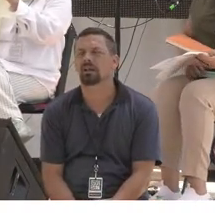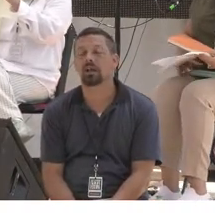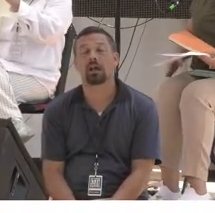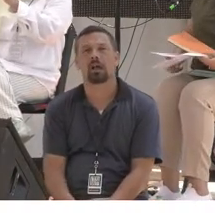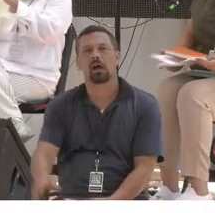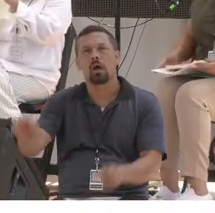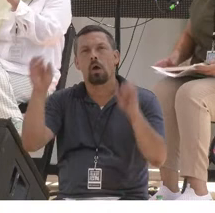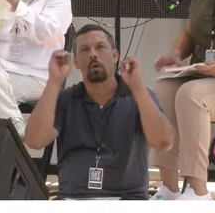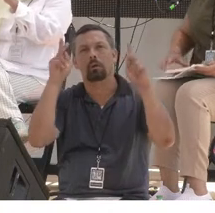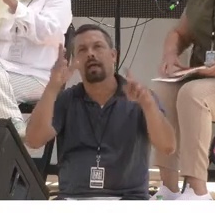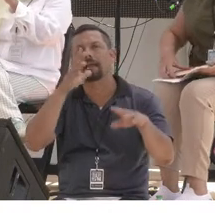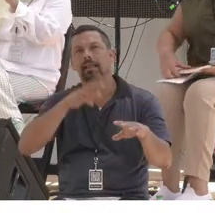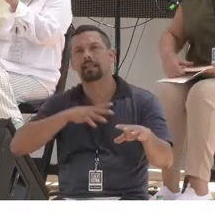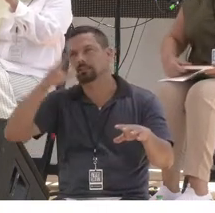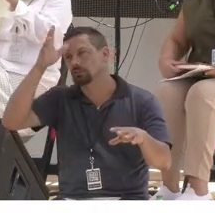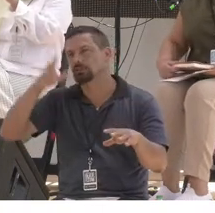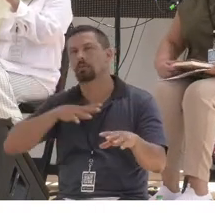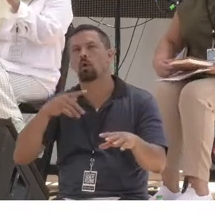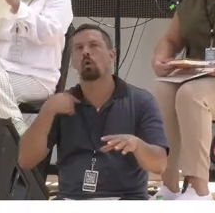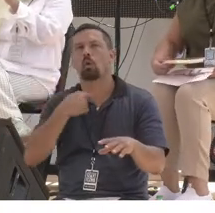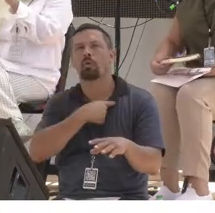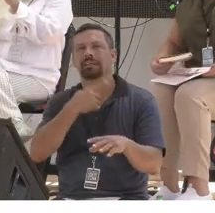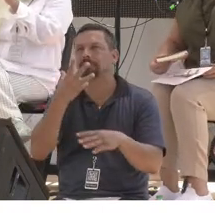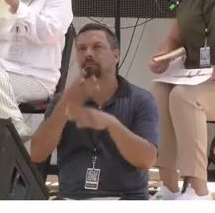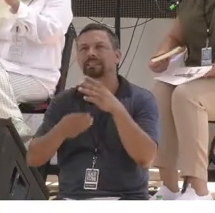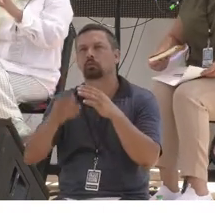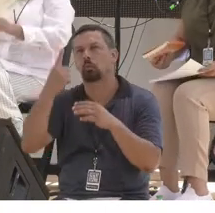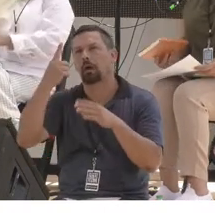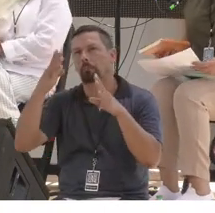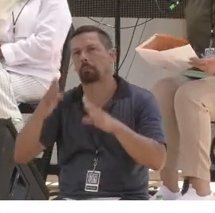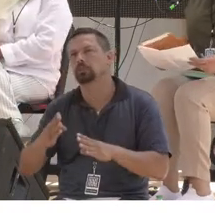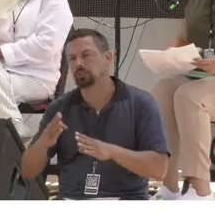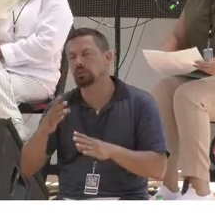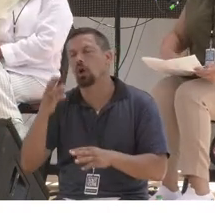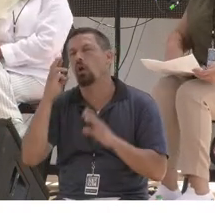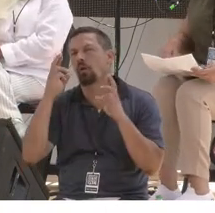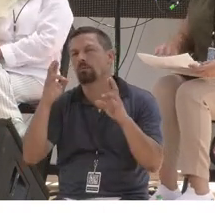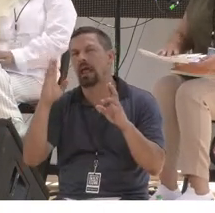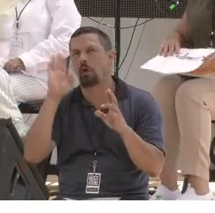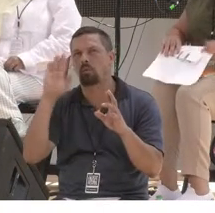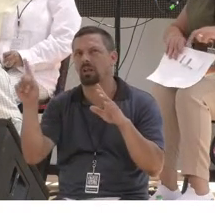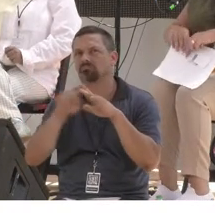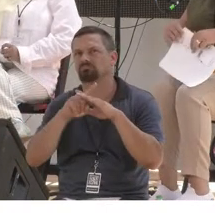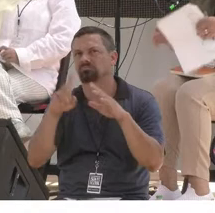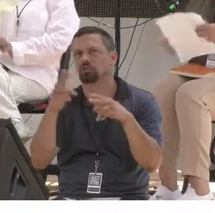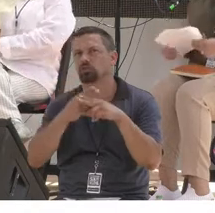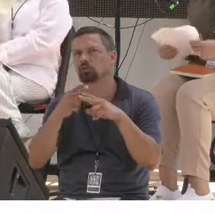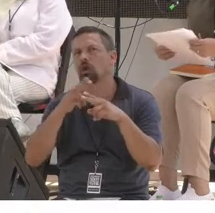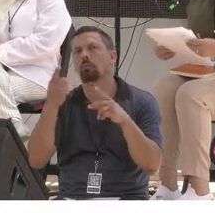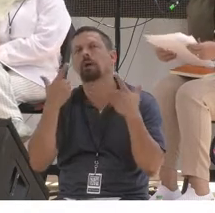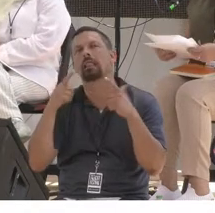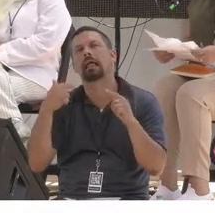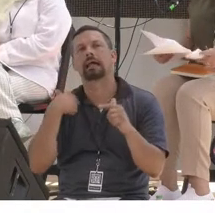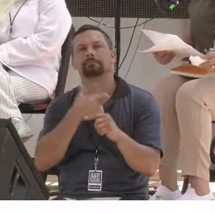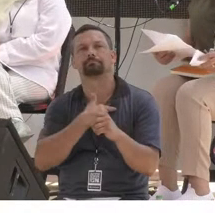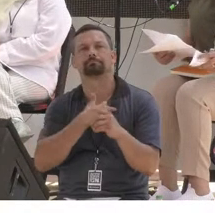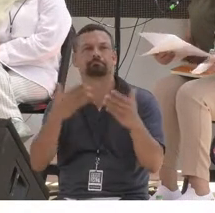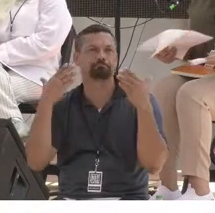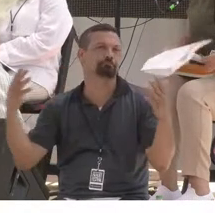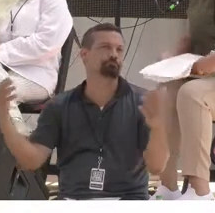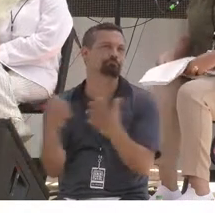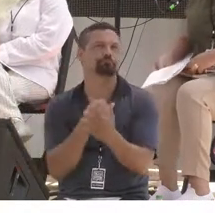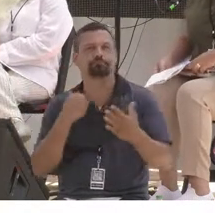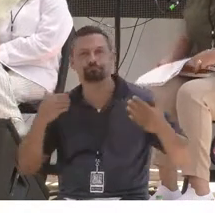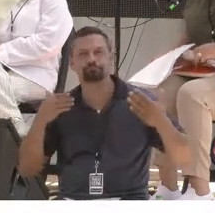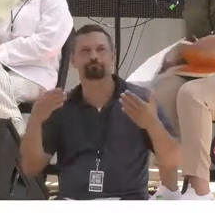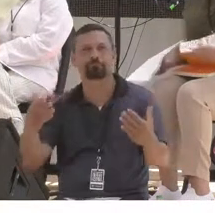Okay, ladies and gentlemen, we are missing a speaker. Hopefully she will turn up soon, but let's get this party started.